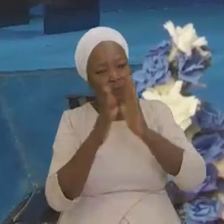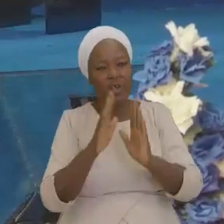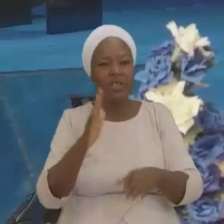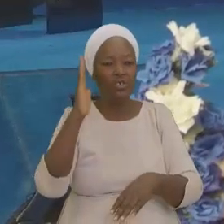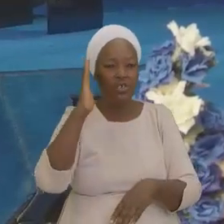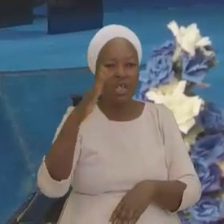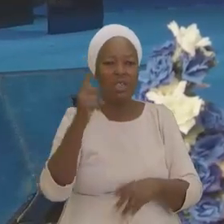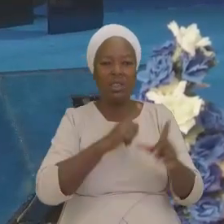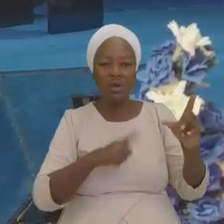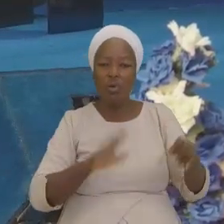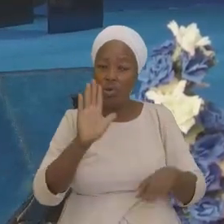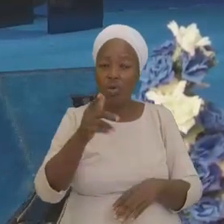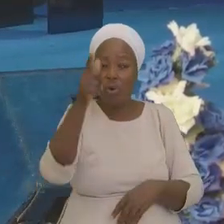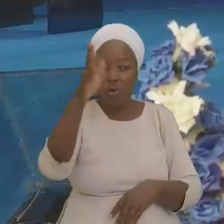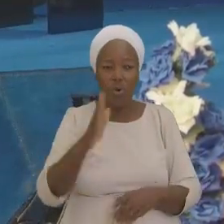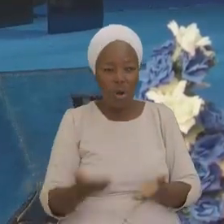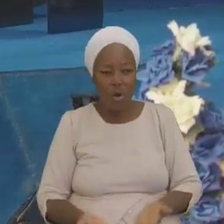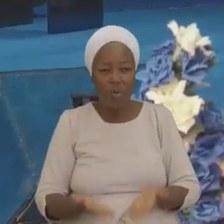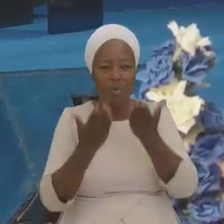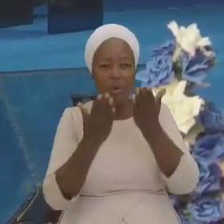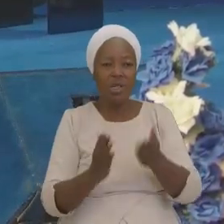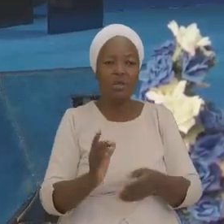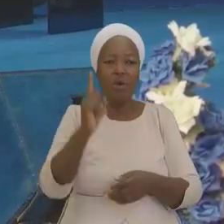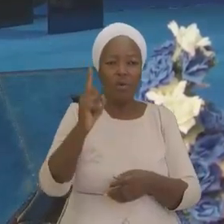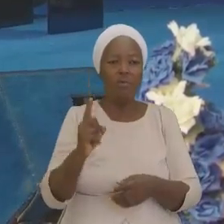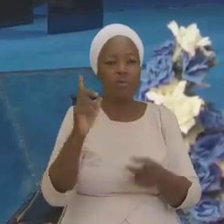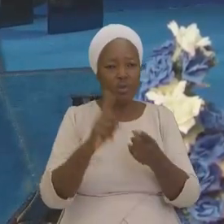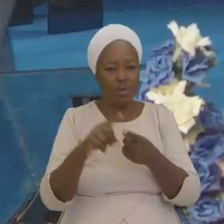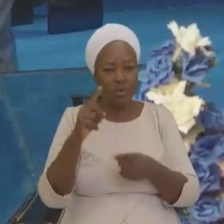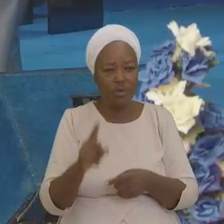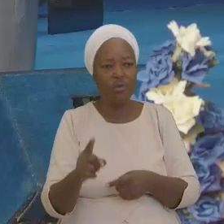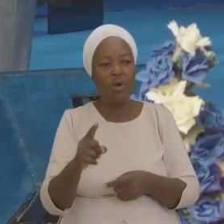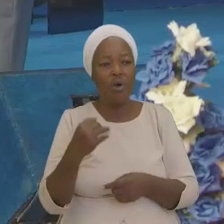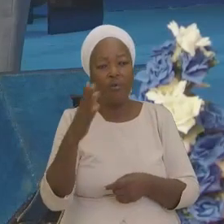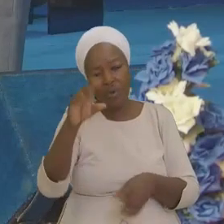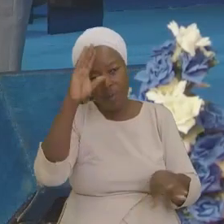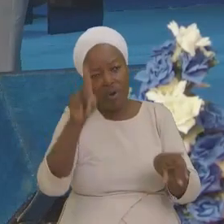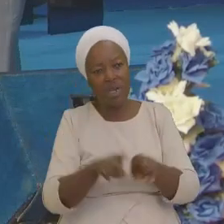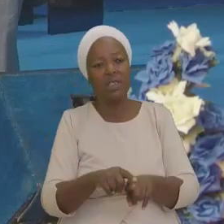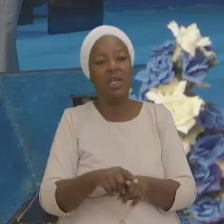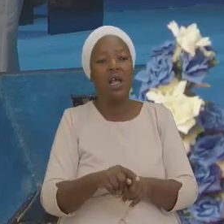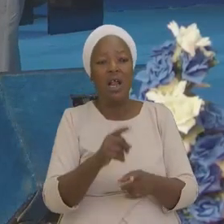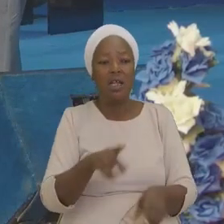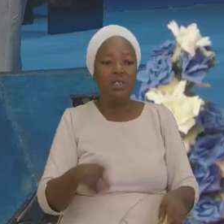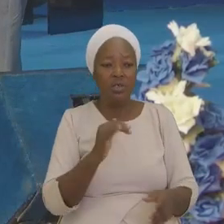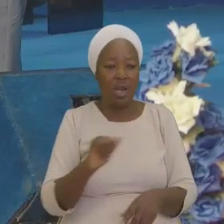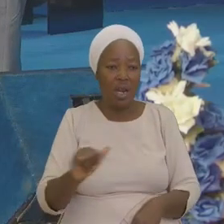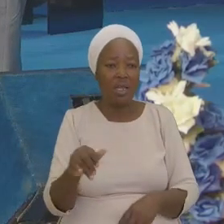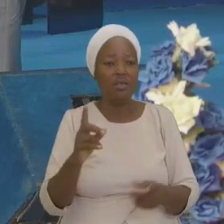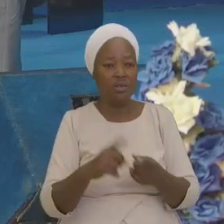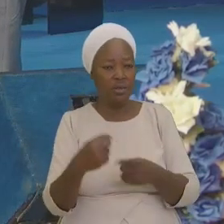your God raise up unto you of your brethren like unto me.